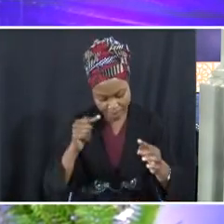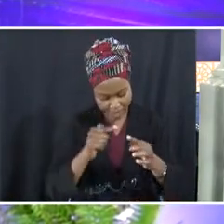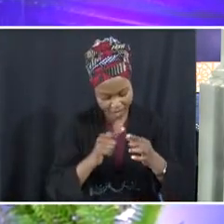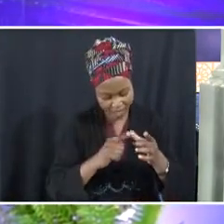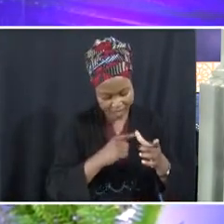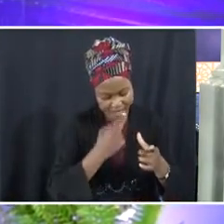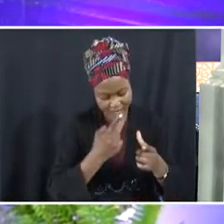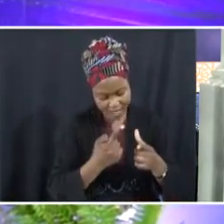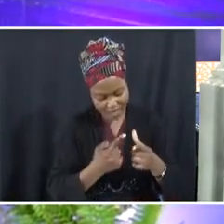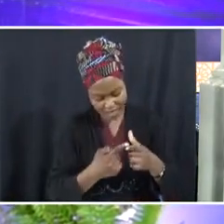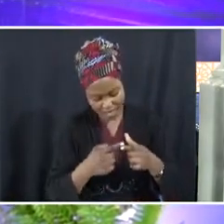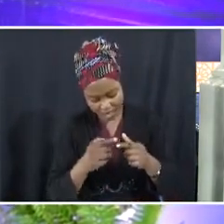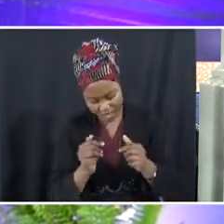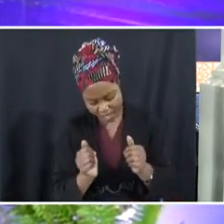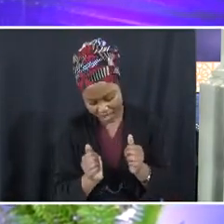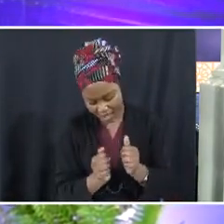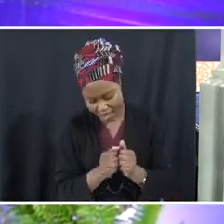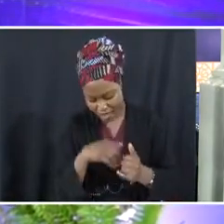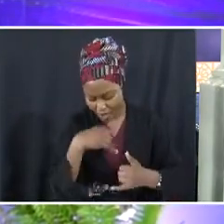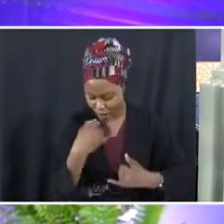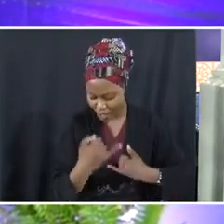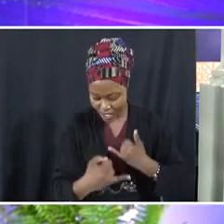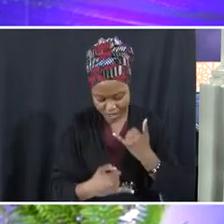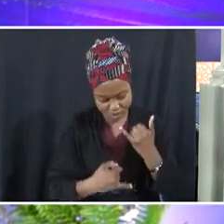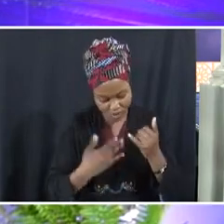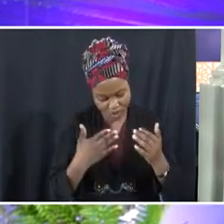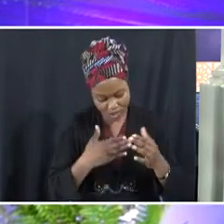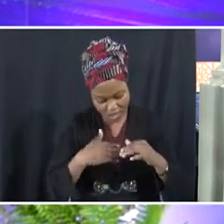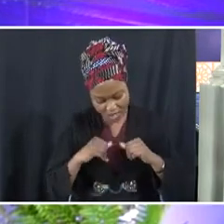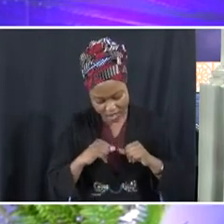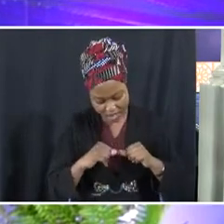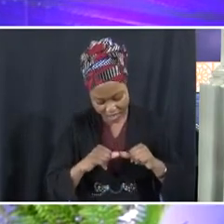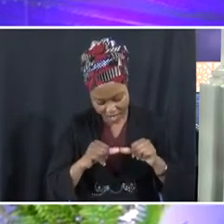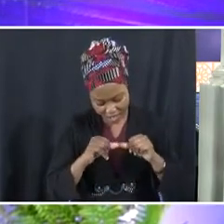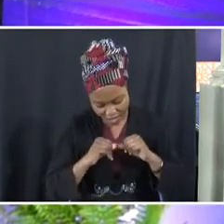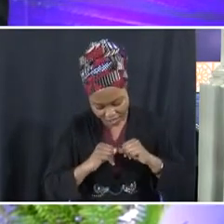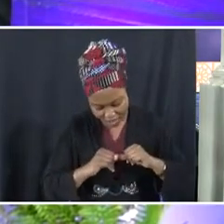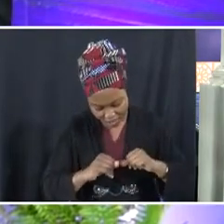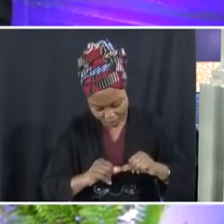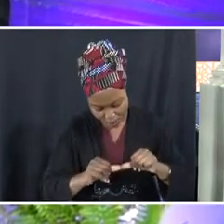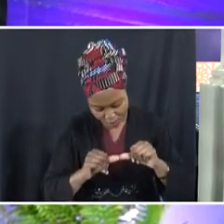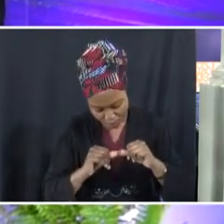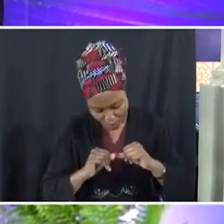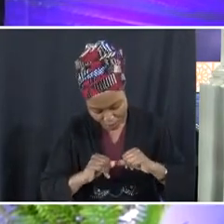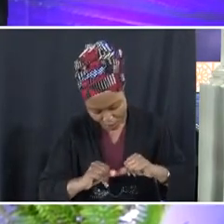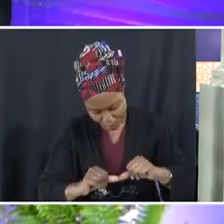singing. Until then, with joy I'll carry